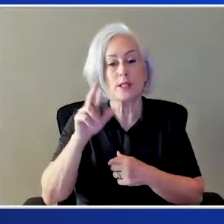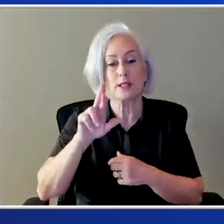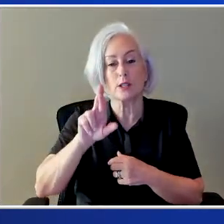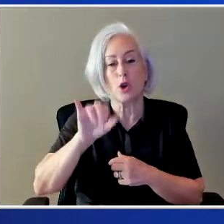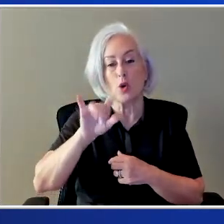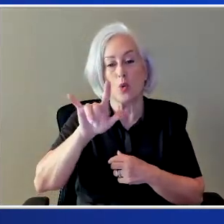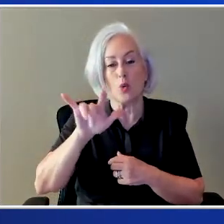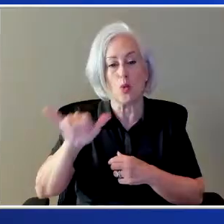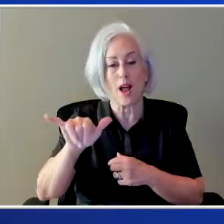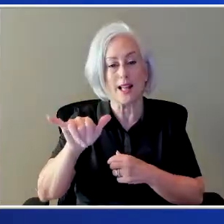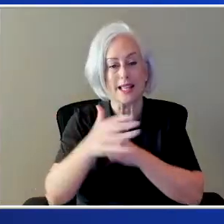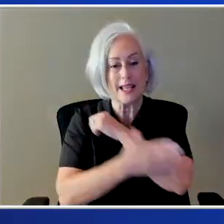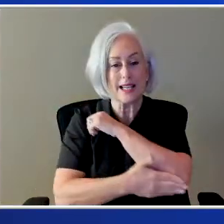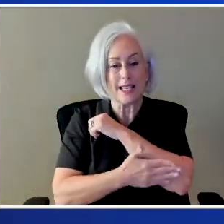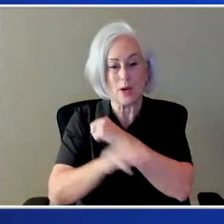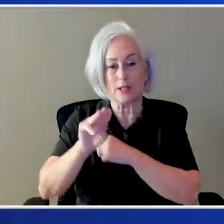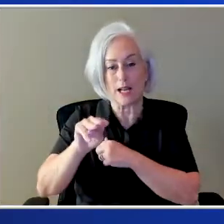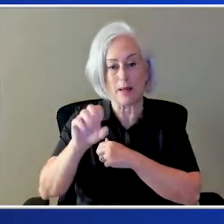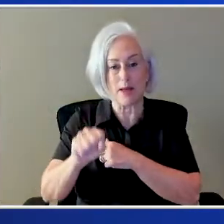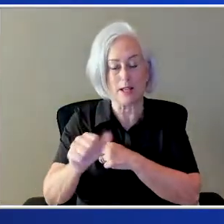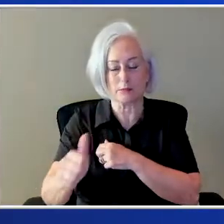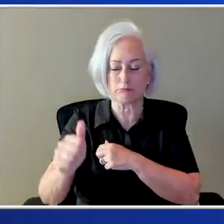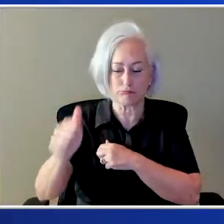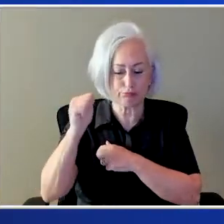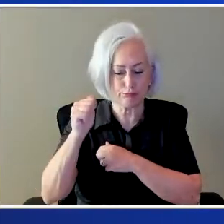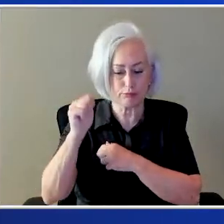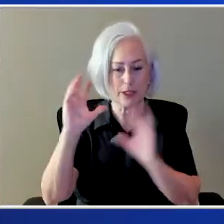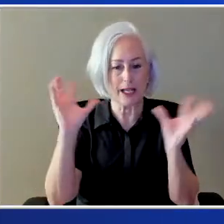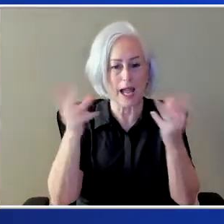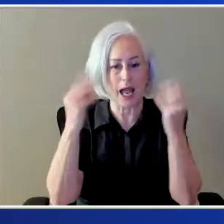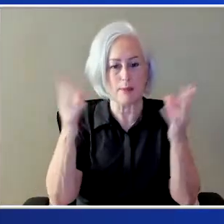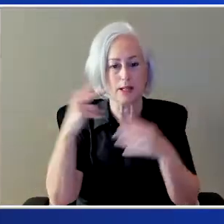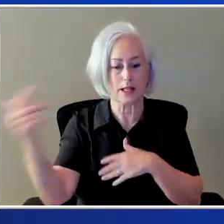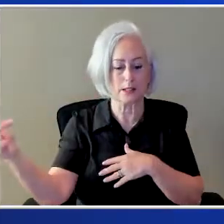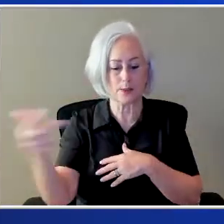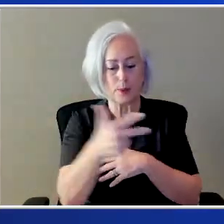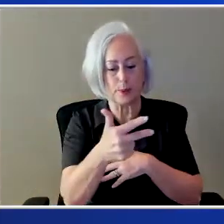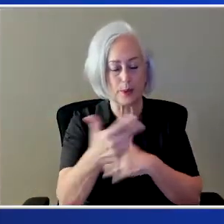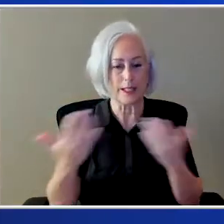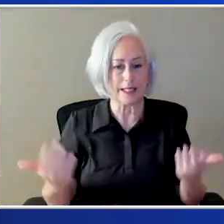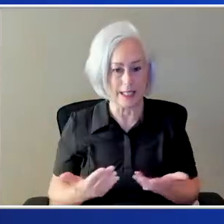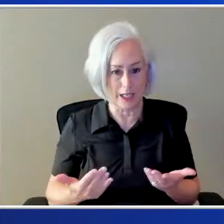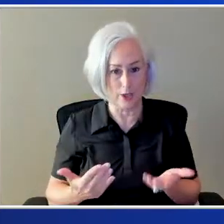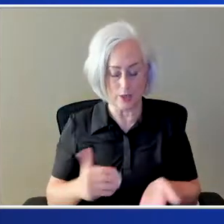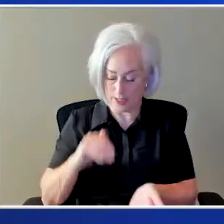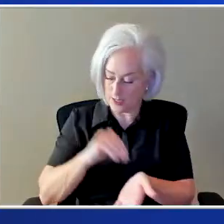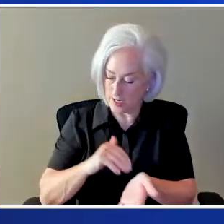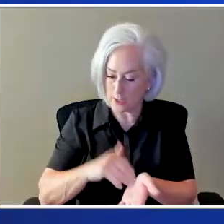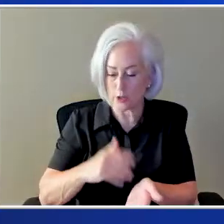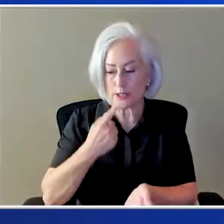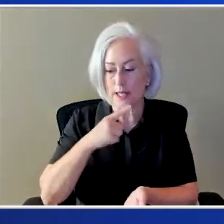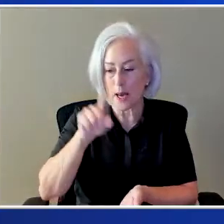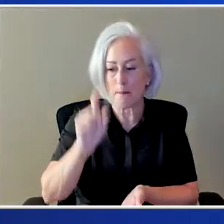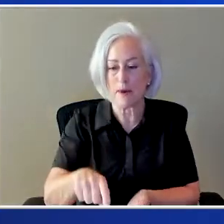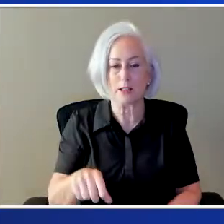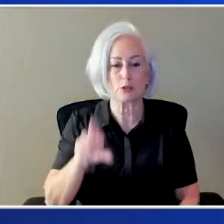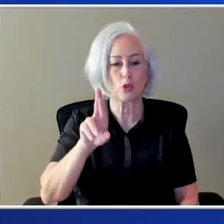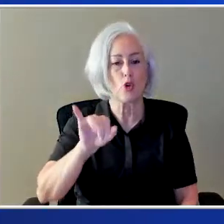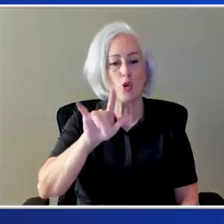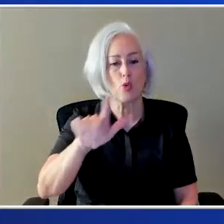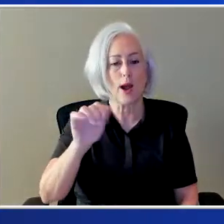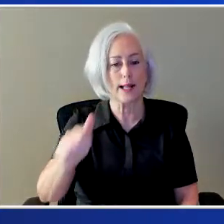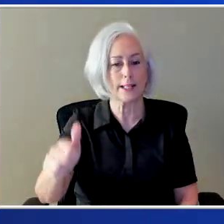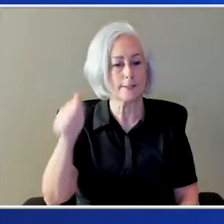by ambulance here, even though the doctor said it was a life or death situation, that they had to get him out of there or he wasn't going to make it.